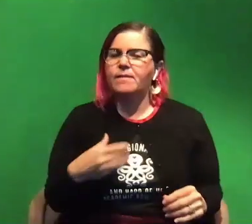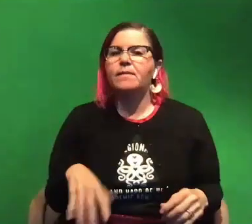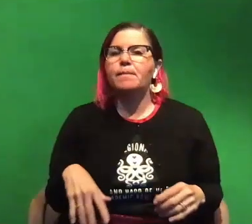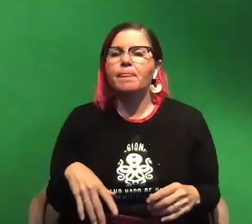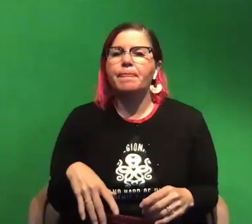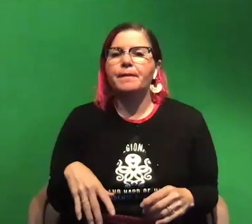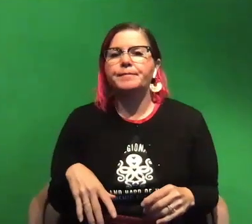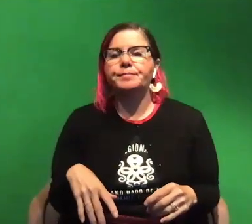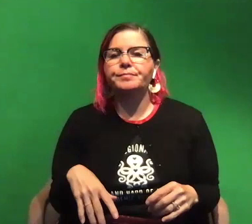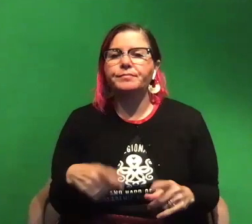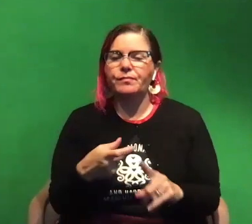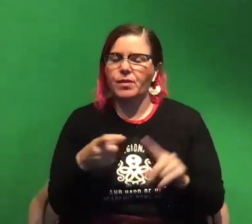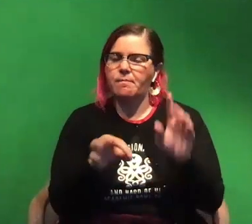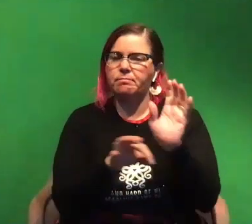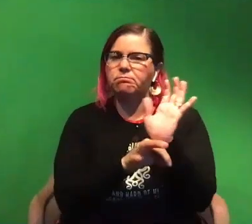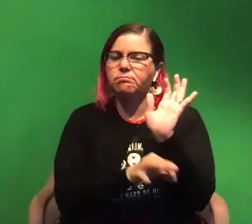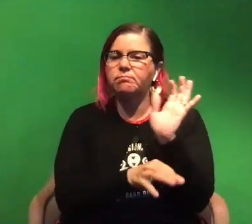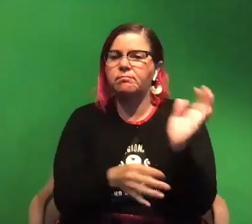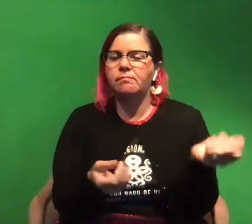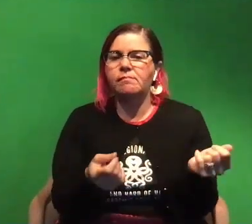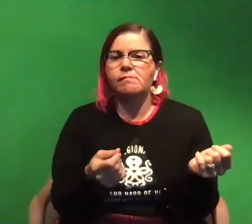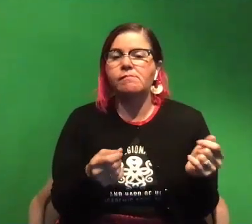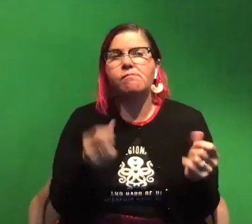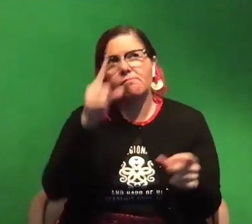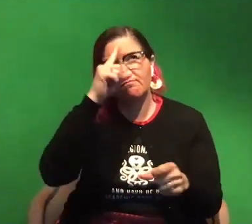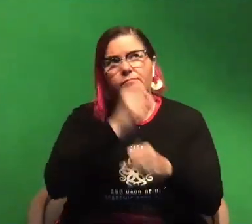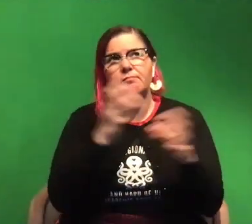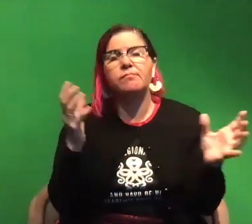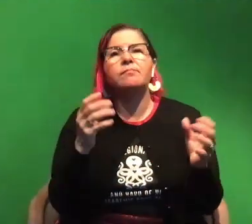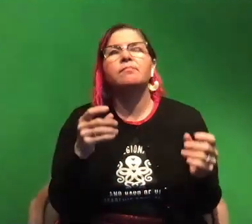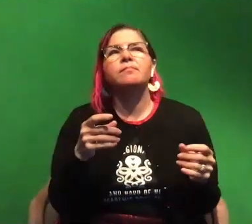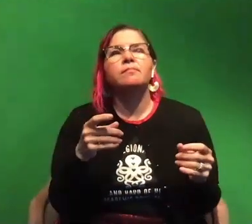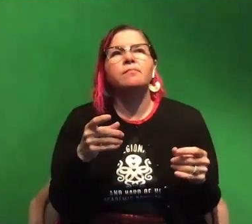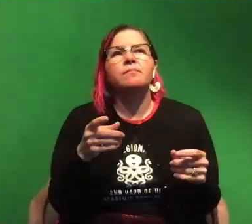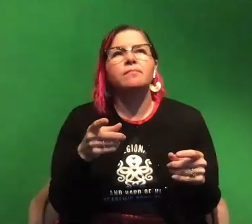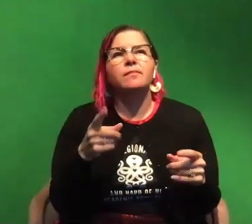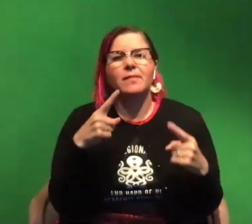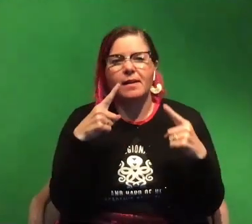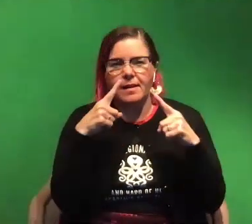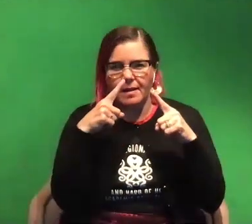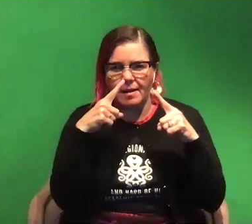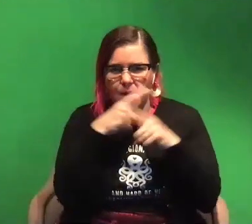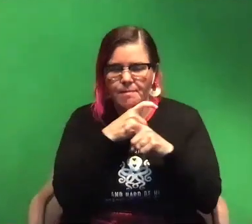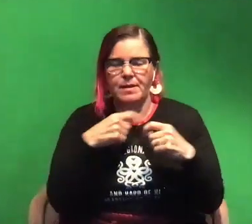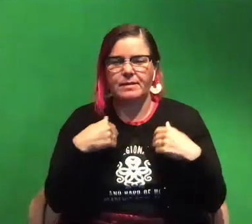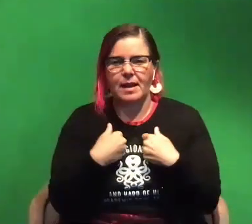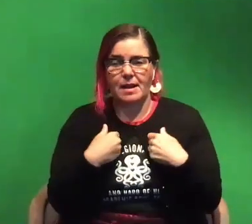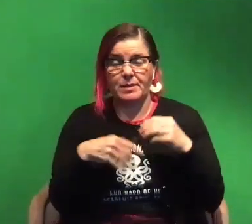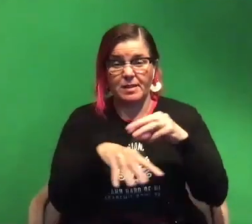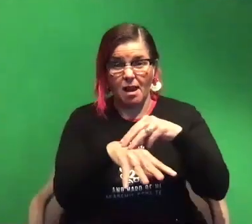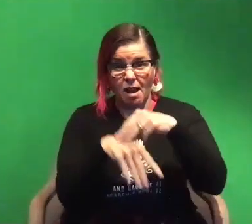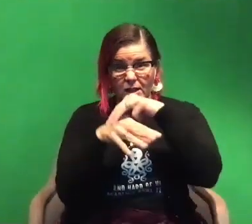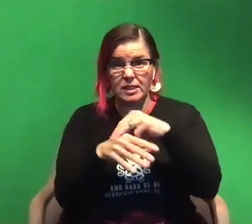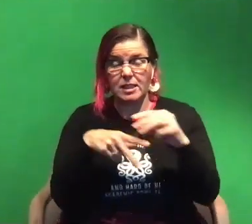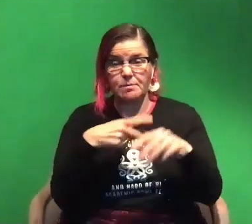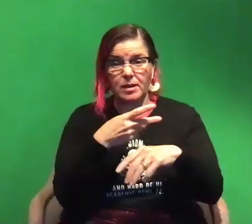those suckers as well. So you could imagine these are very, very complex animals, because as an octopus is crawling